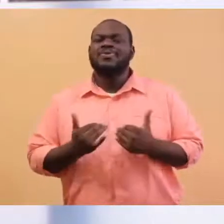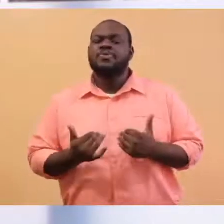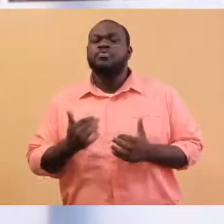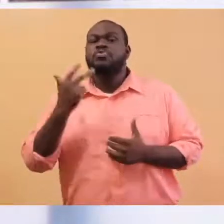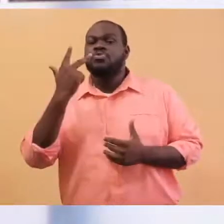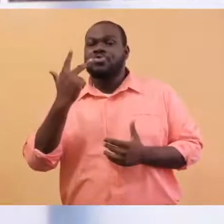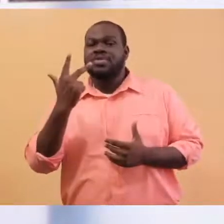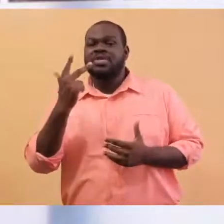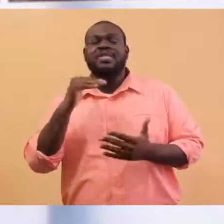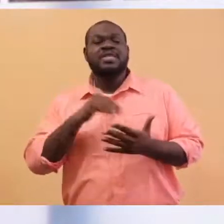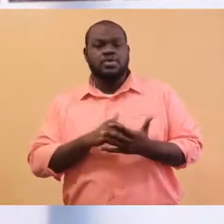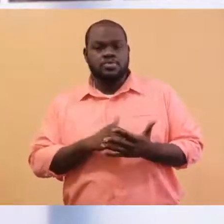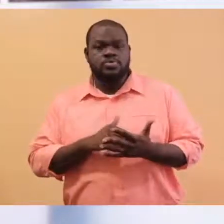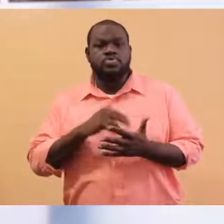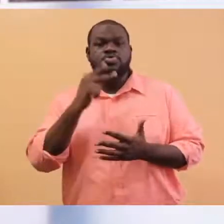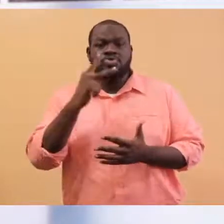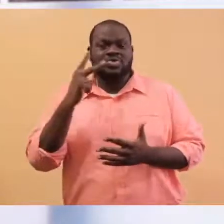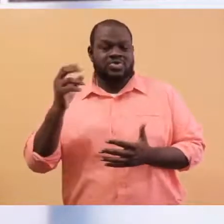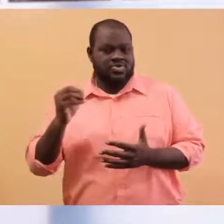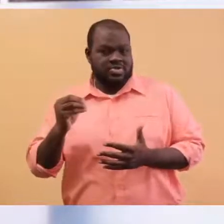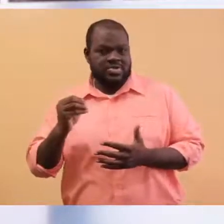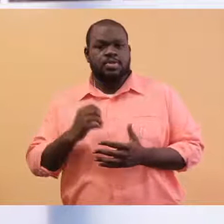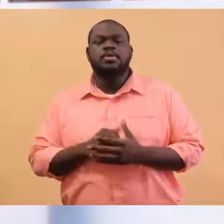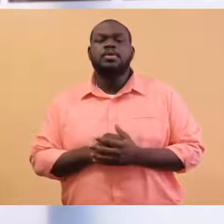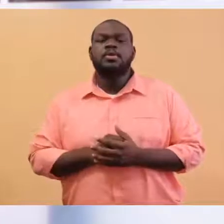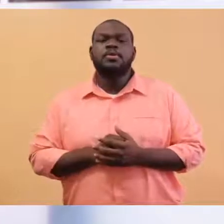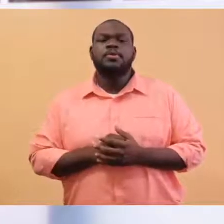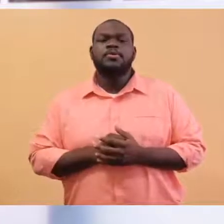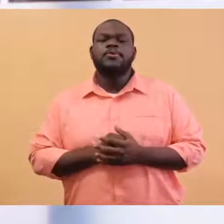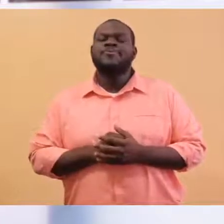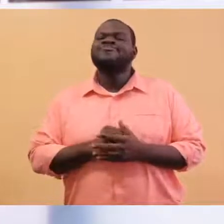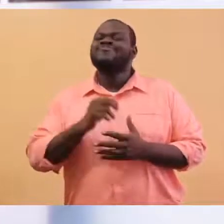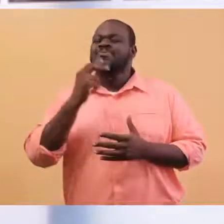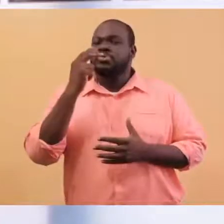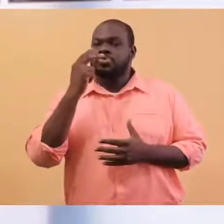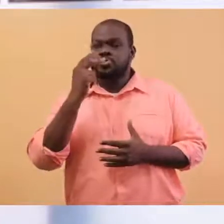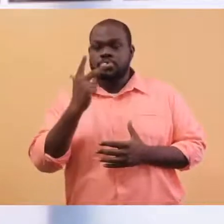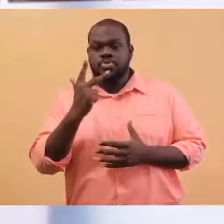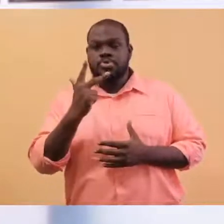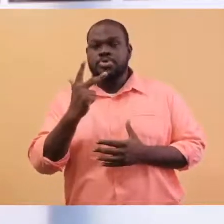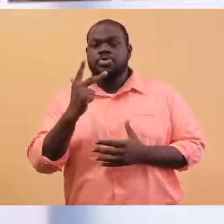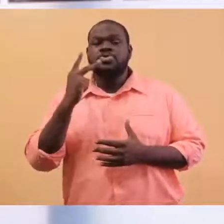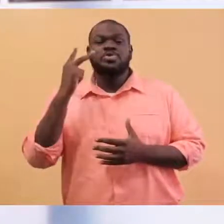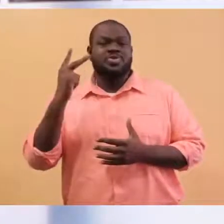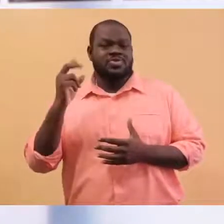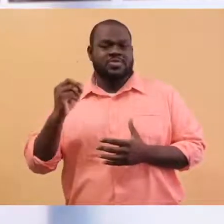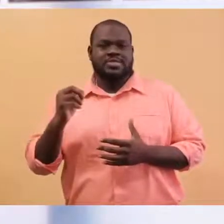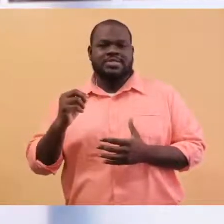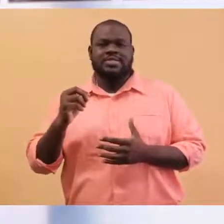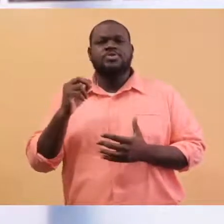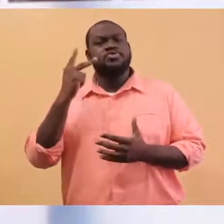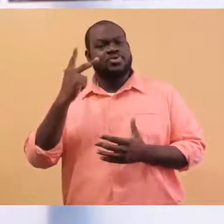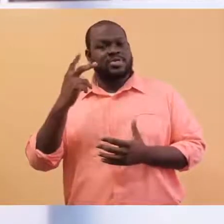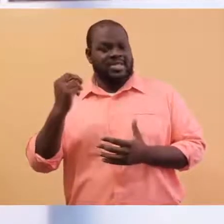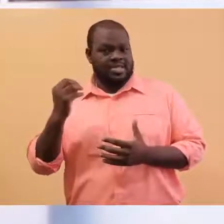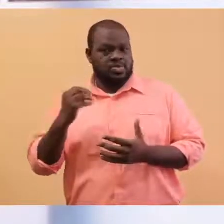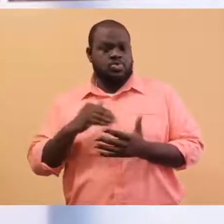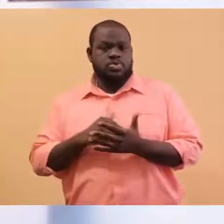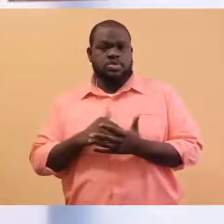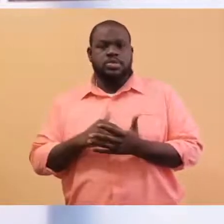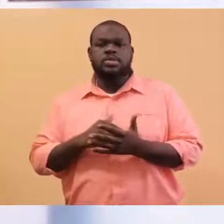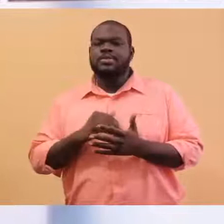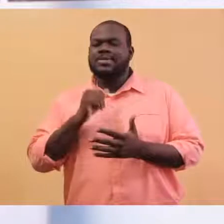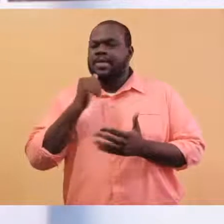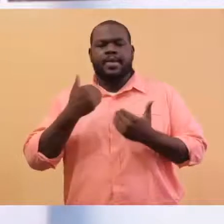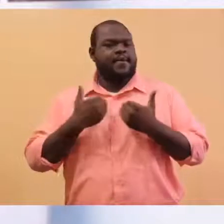3,330 persons, with 3,030 being negative. It must be noted